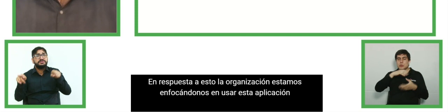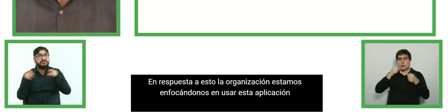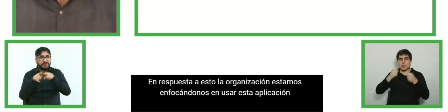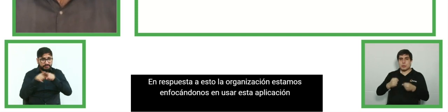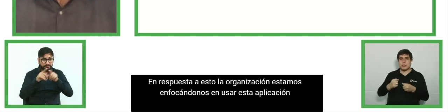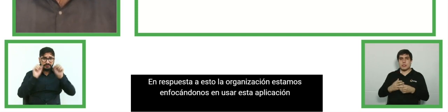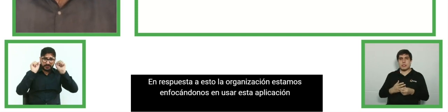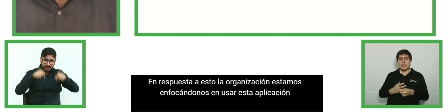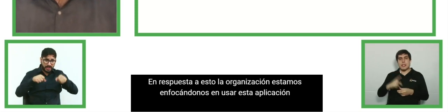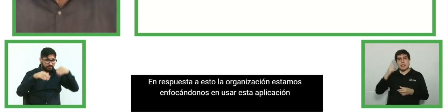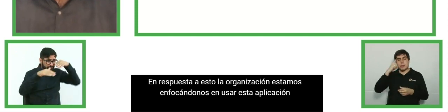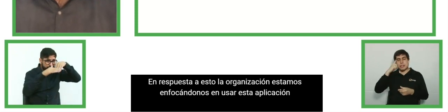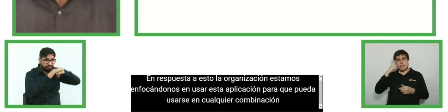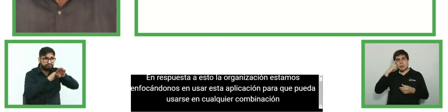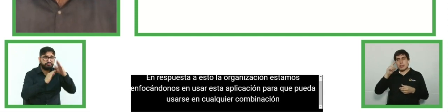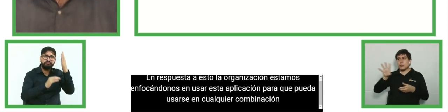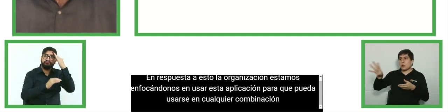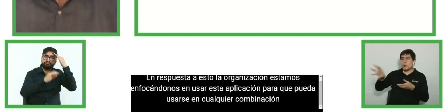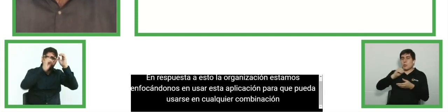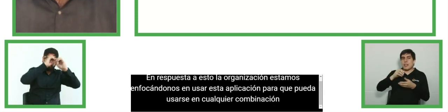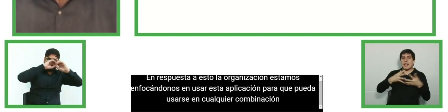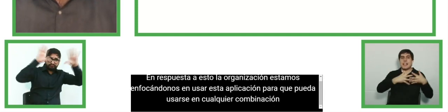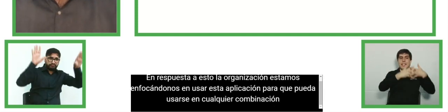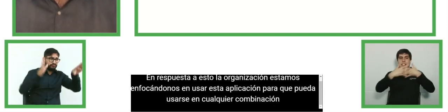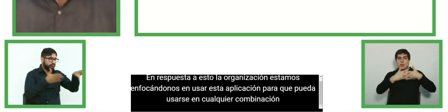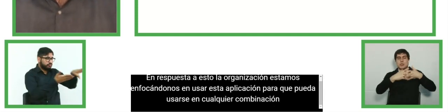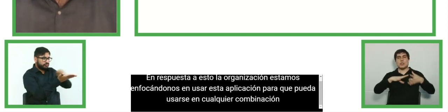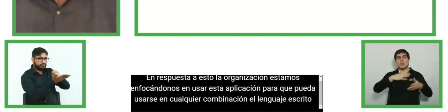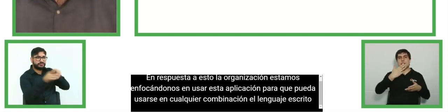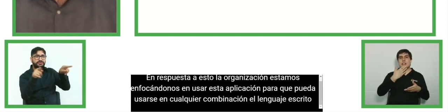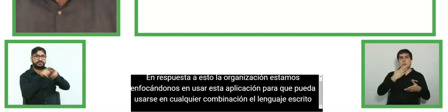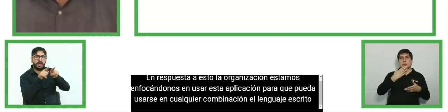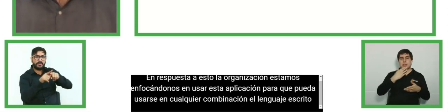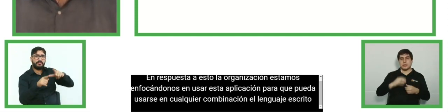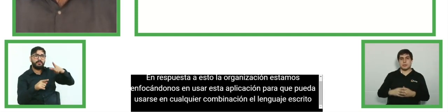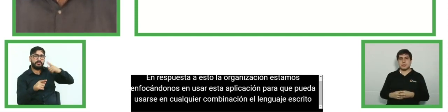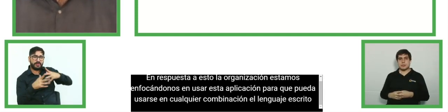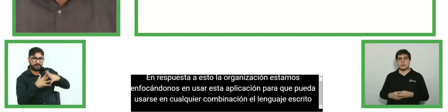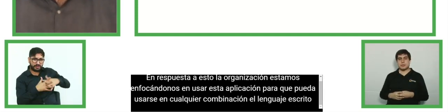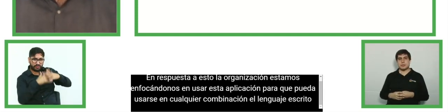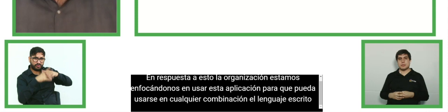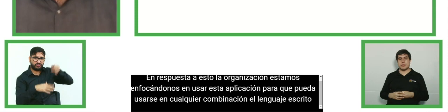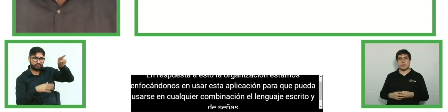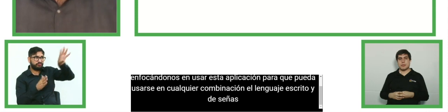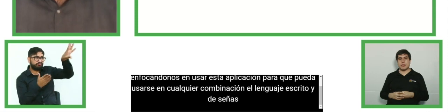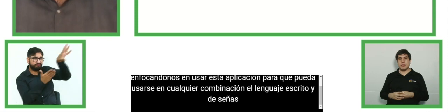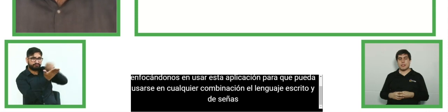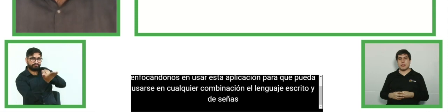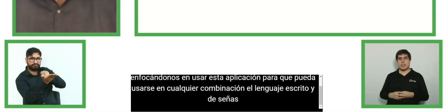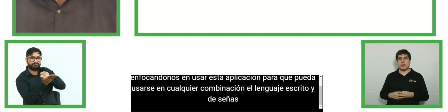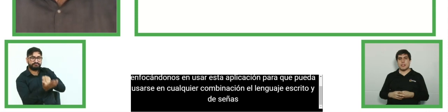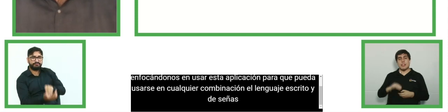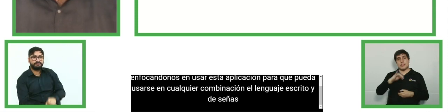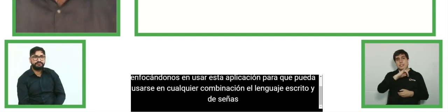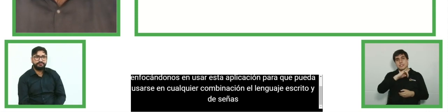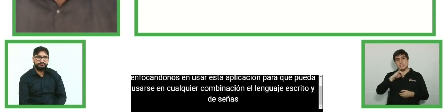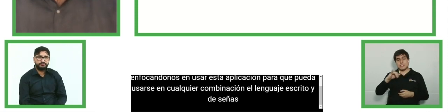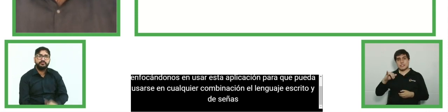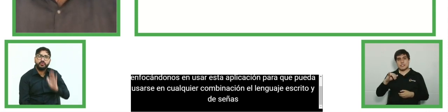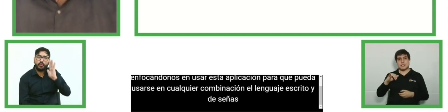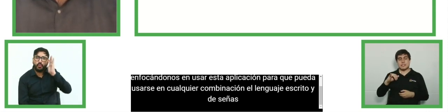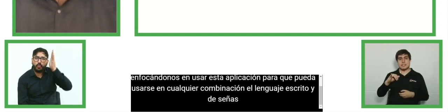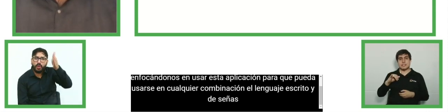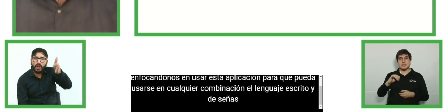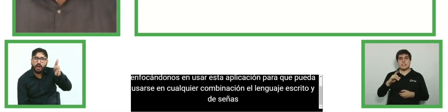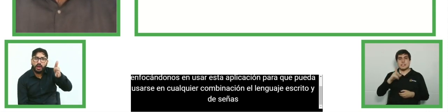a download fee so that we can support development in other countries. And if you are joining us from a country in